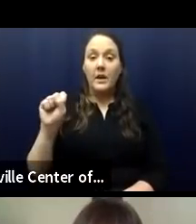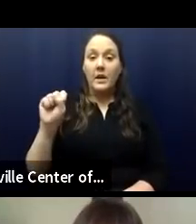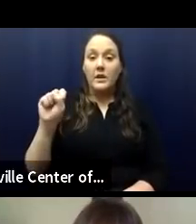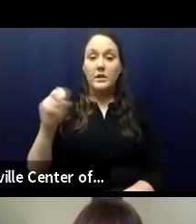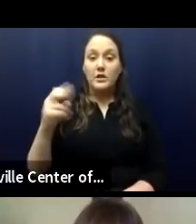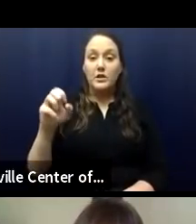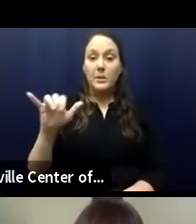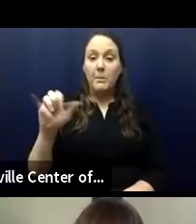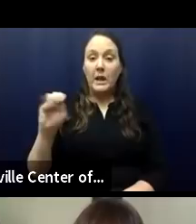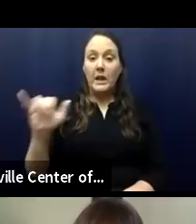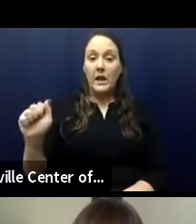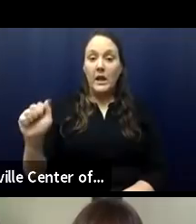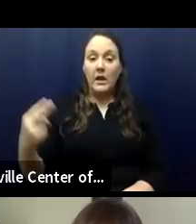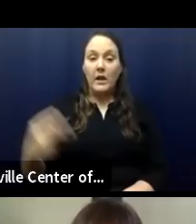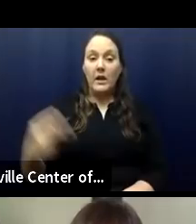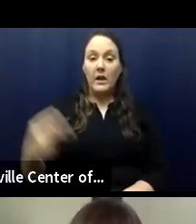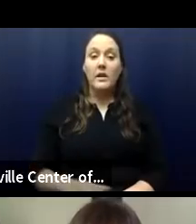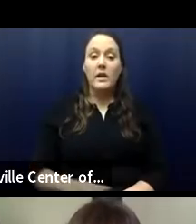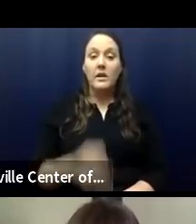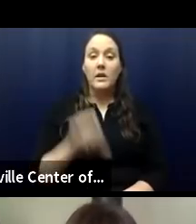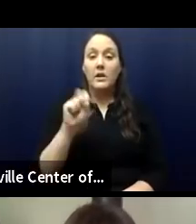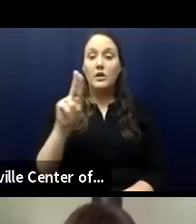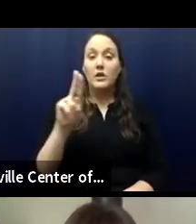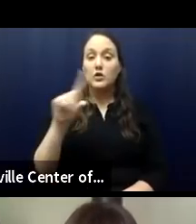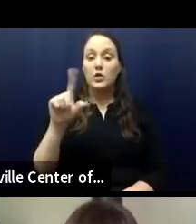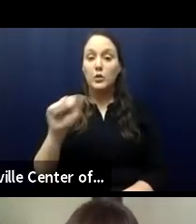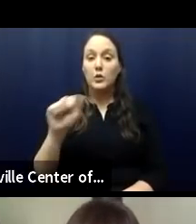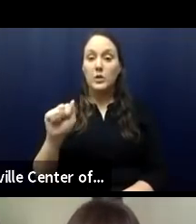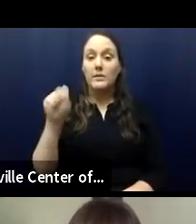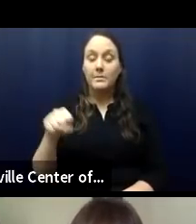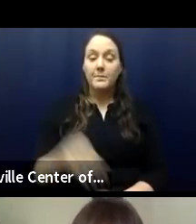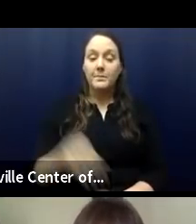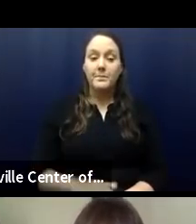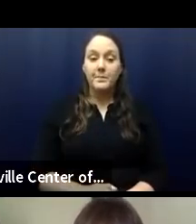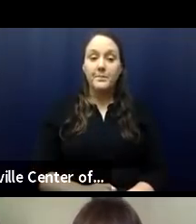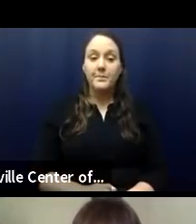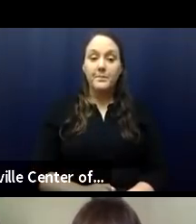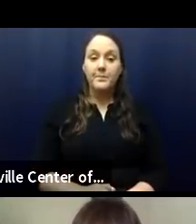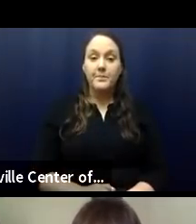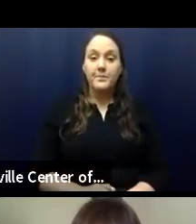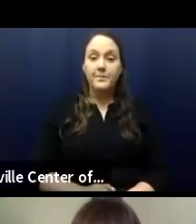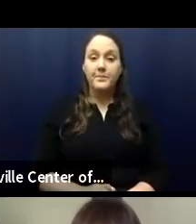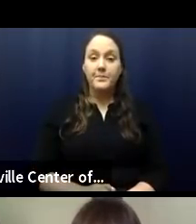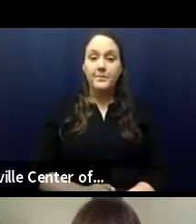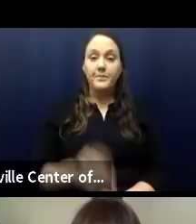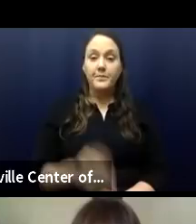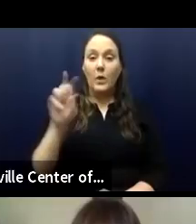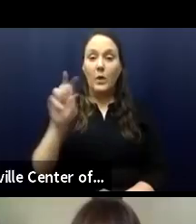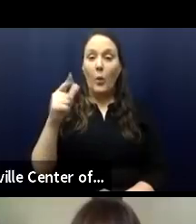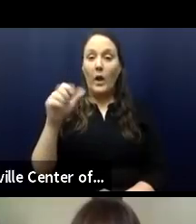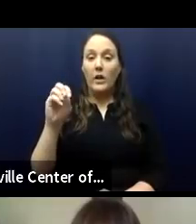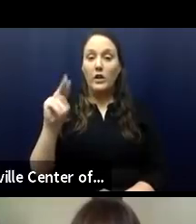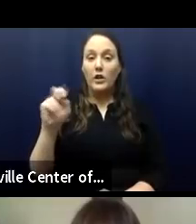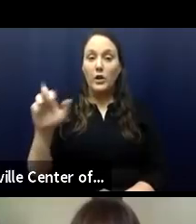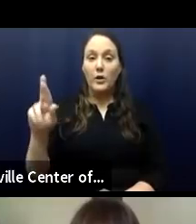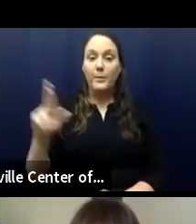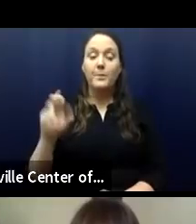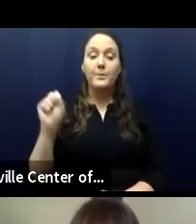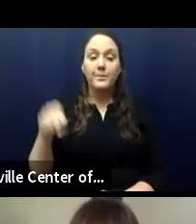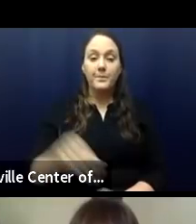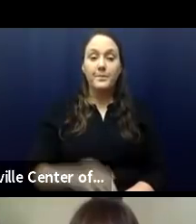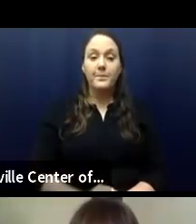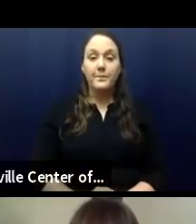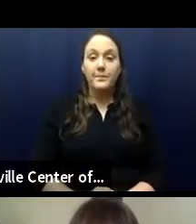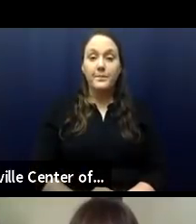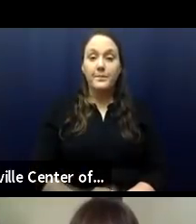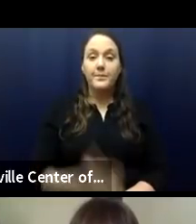Yes. Sousa, Yes. Wagner. Yes. Thank